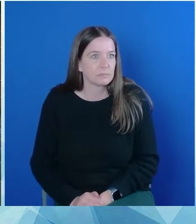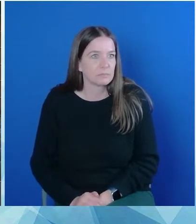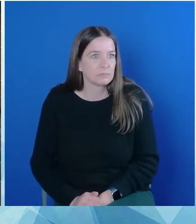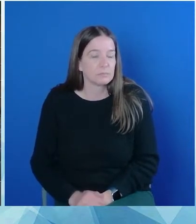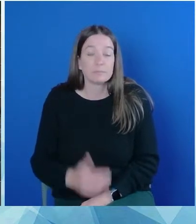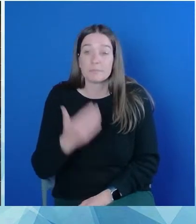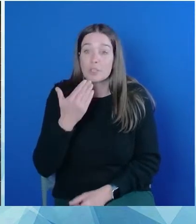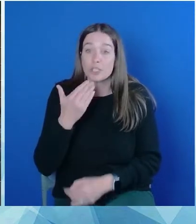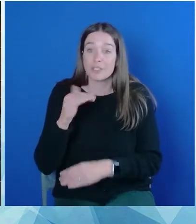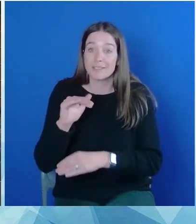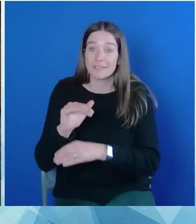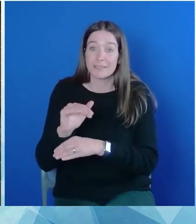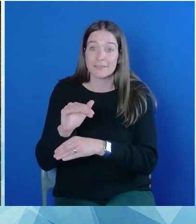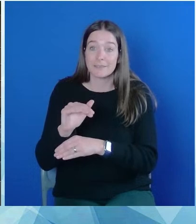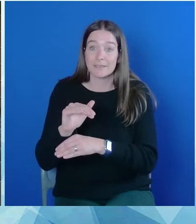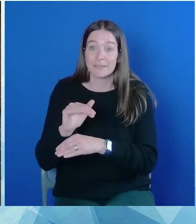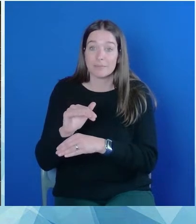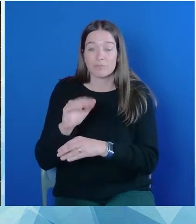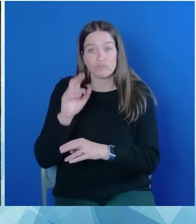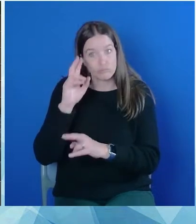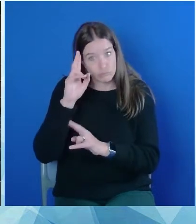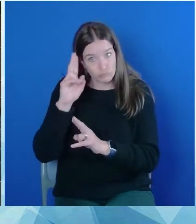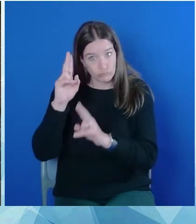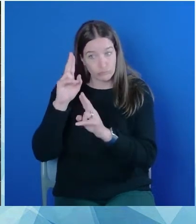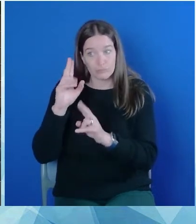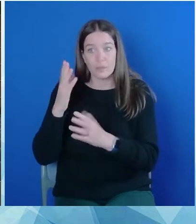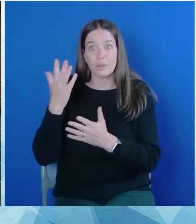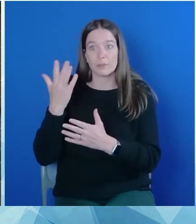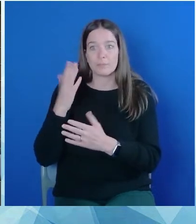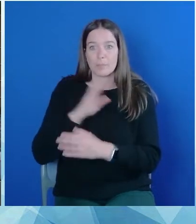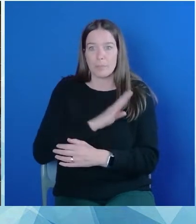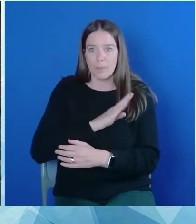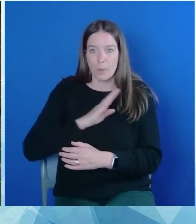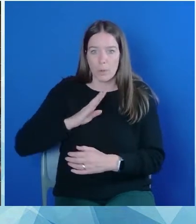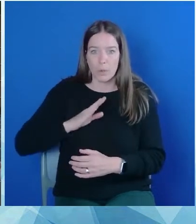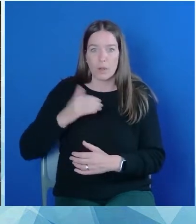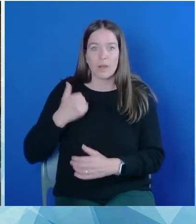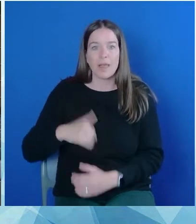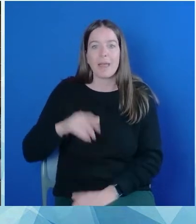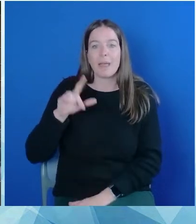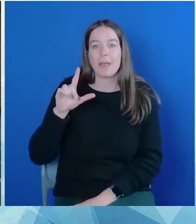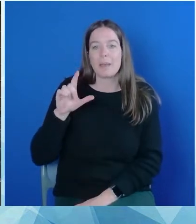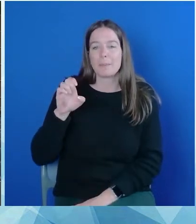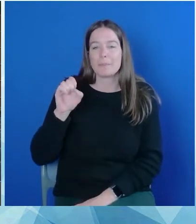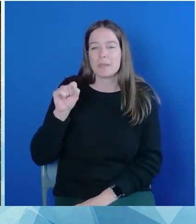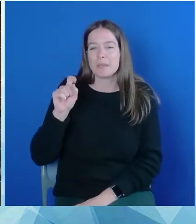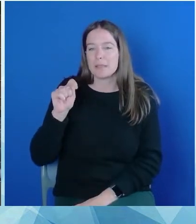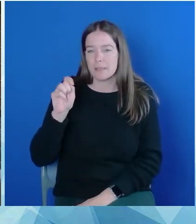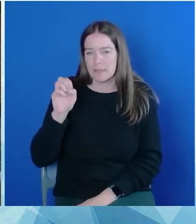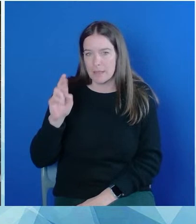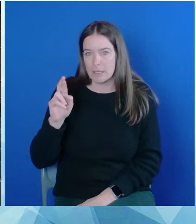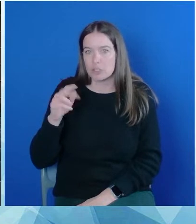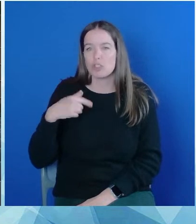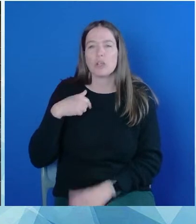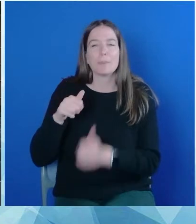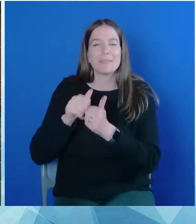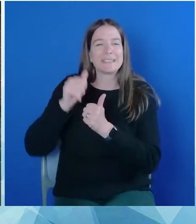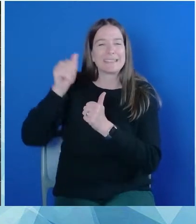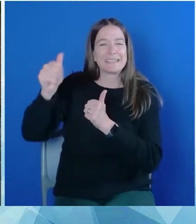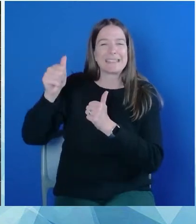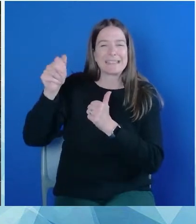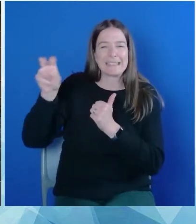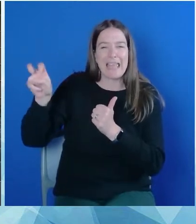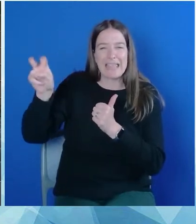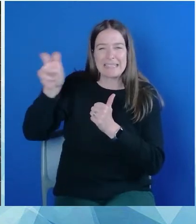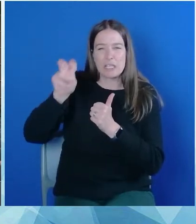Good evening. Respected board members, I'm Lester Neipert. I'm a distance itinerant teacher for the deaf and hard of